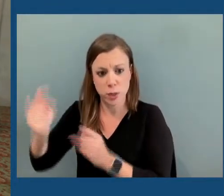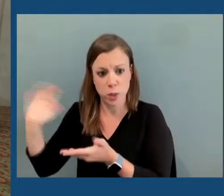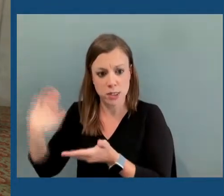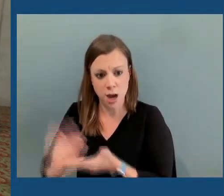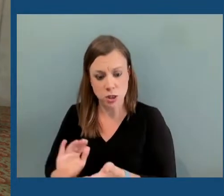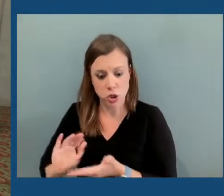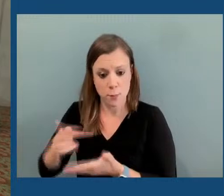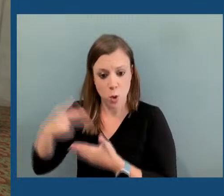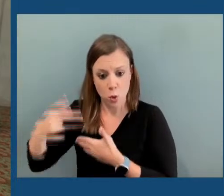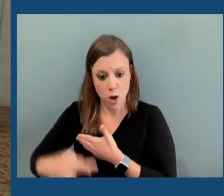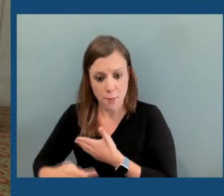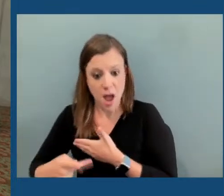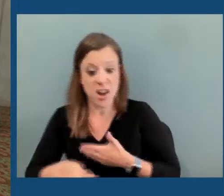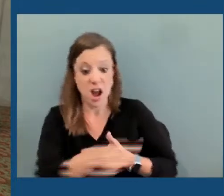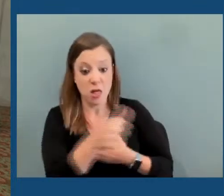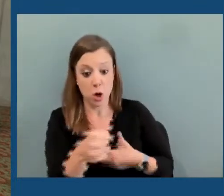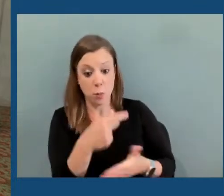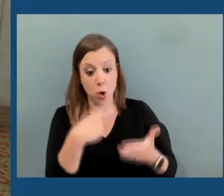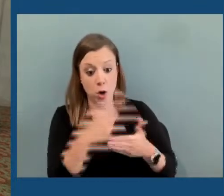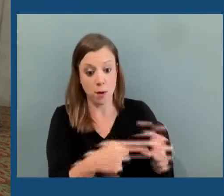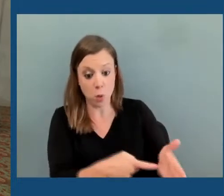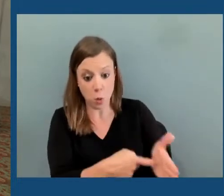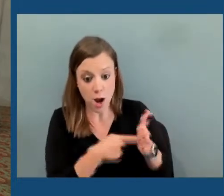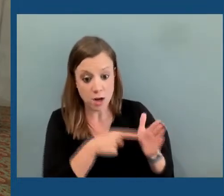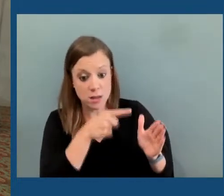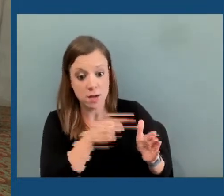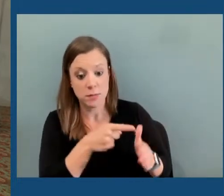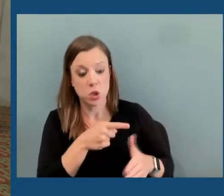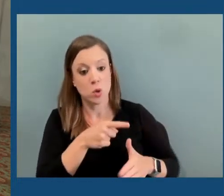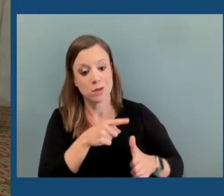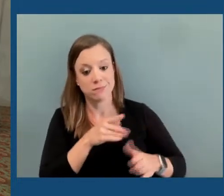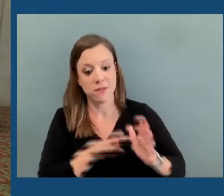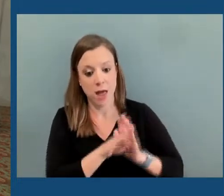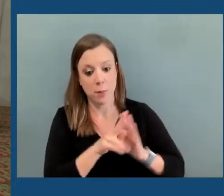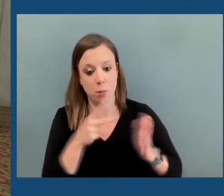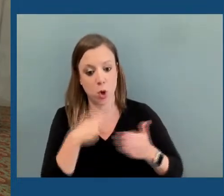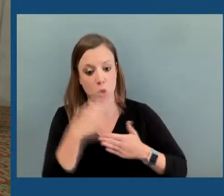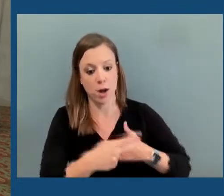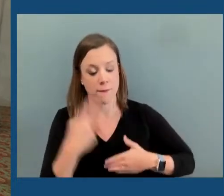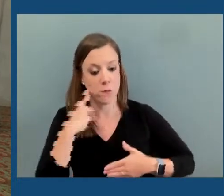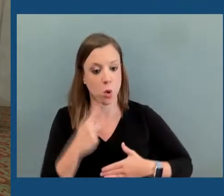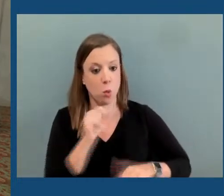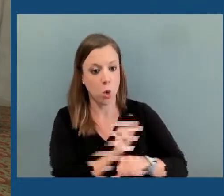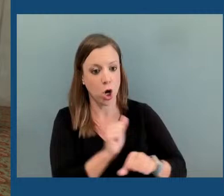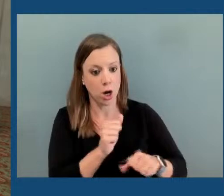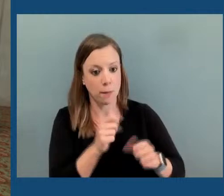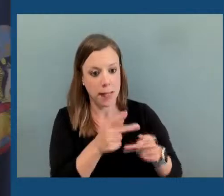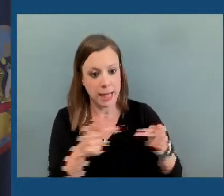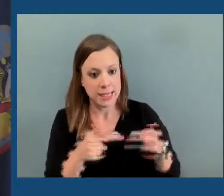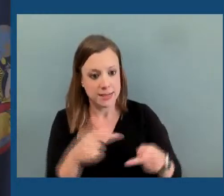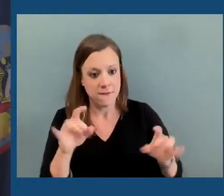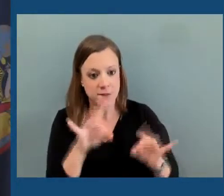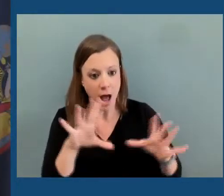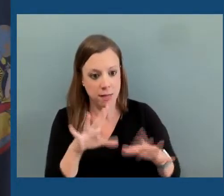to develop programs to prevent workplace violence. Does this sound like something you might support and sign to get through this? Let me tell you